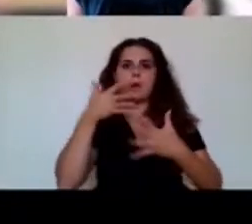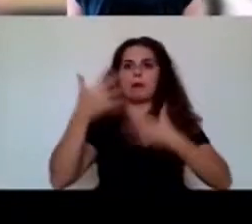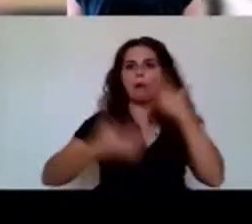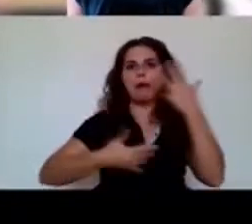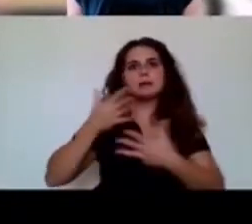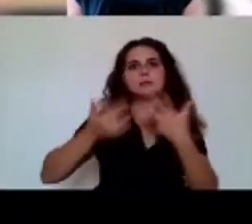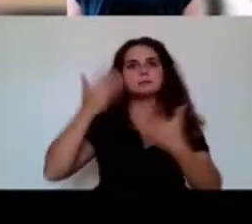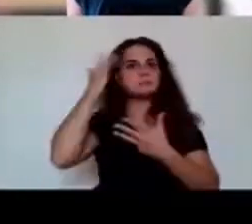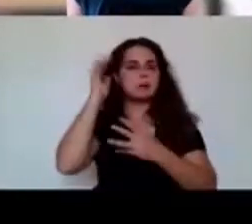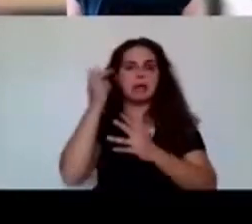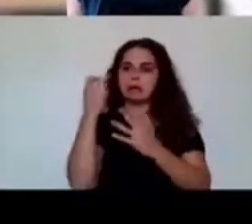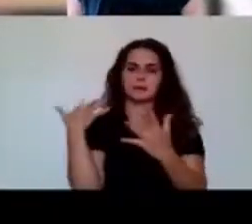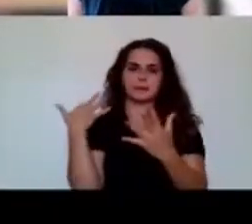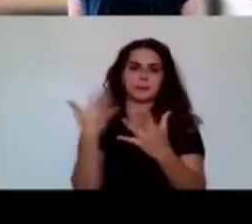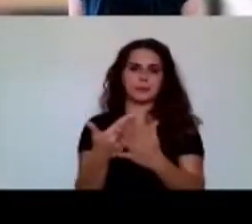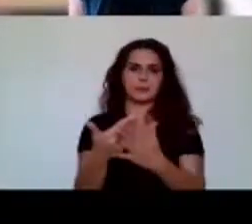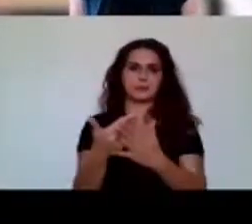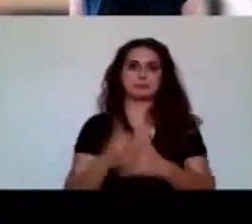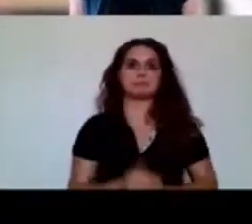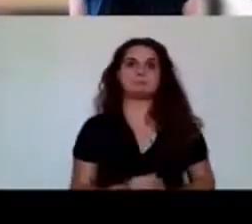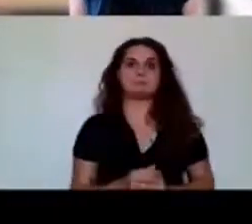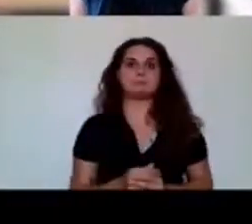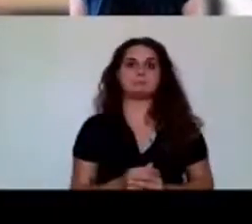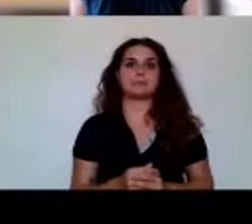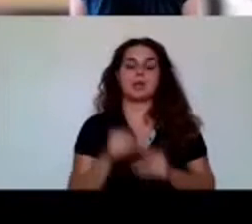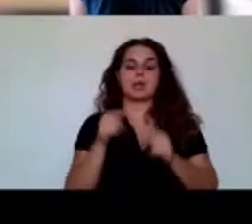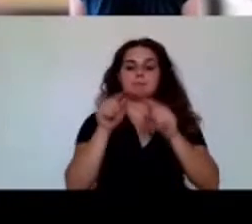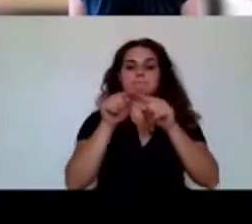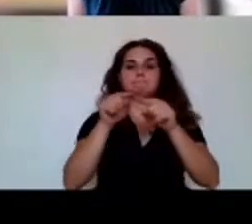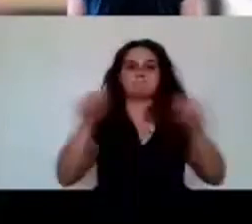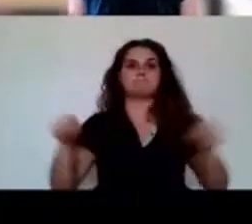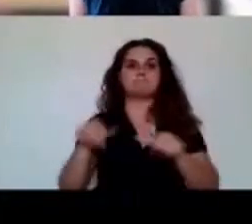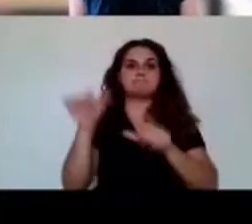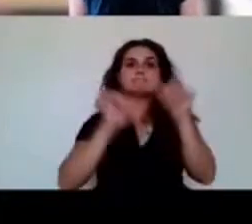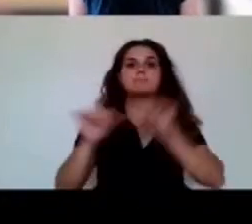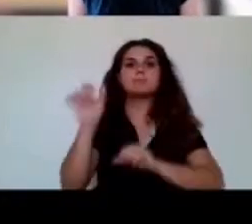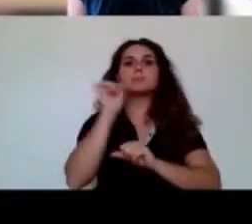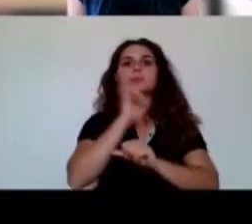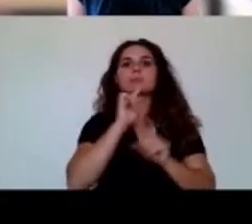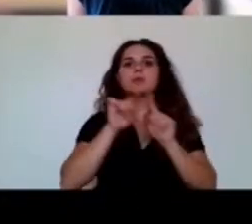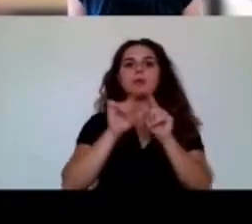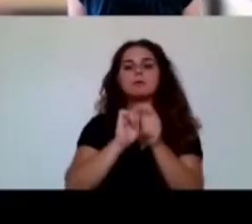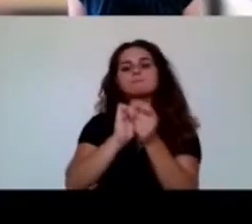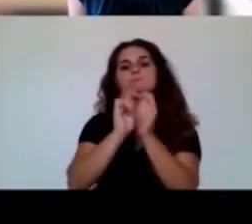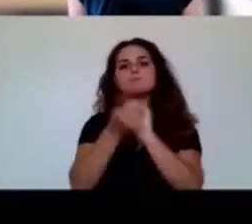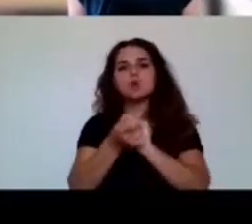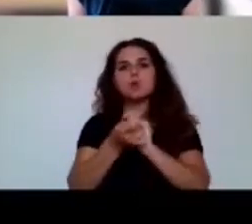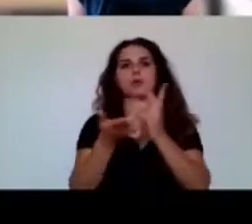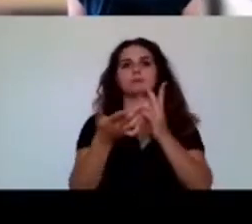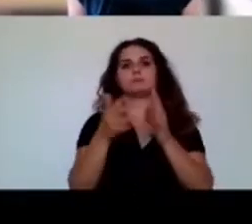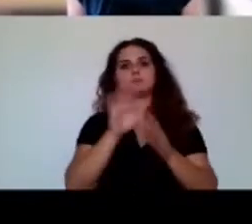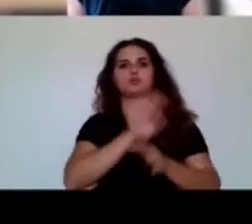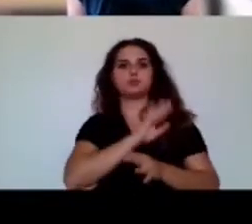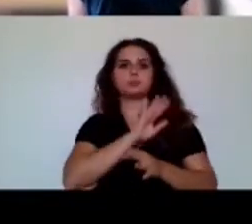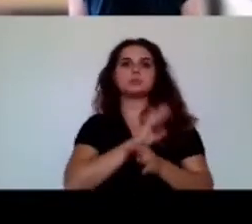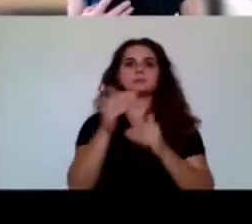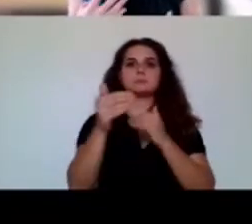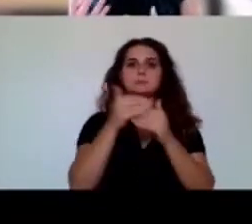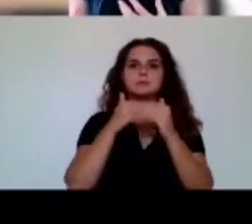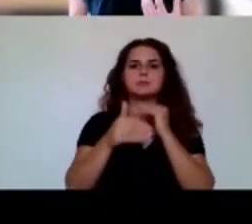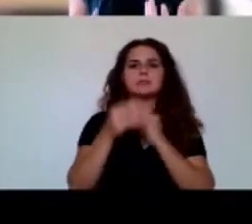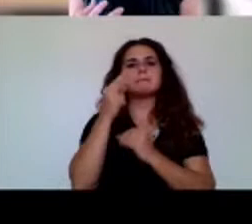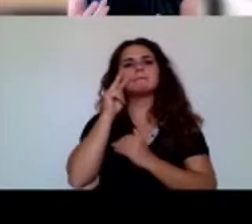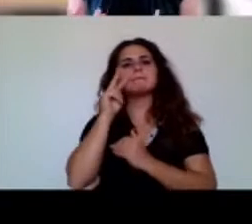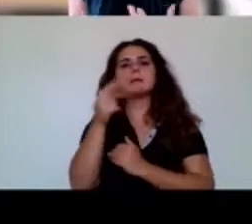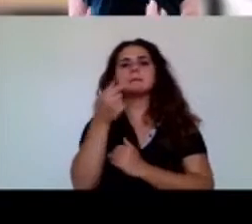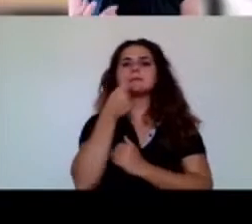many, many years. In the laboratory, we can manipulate sensory information that experimental subjects receive and see